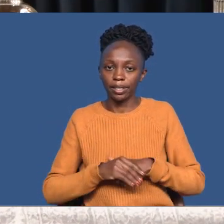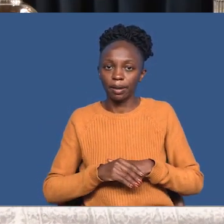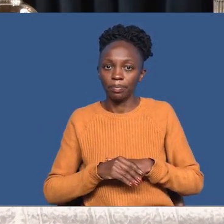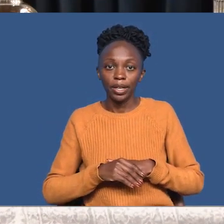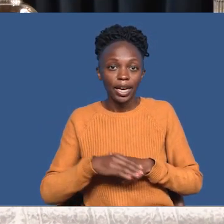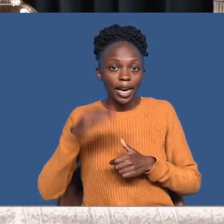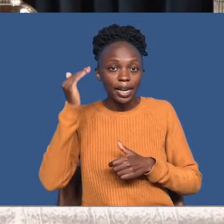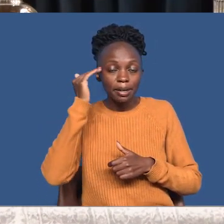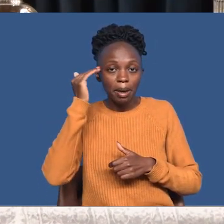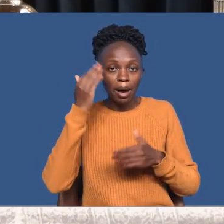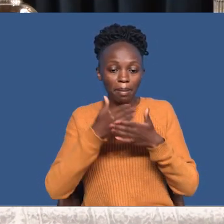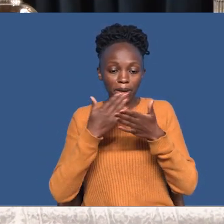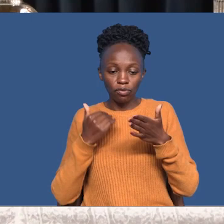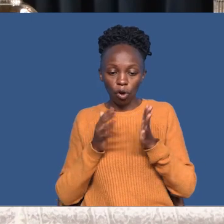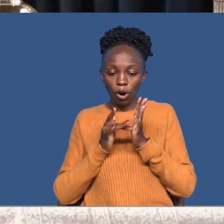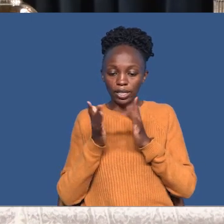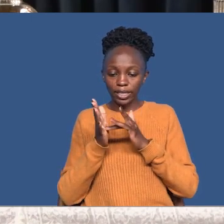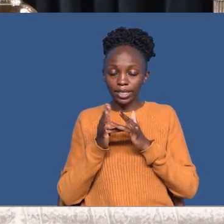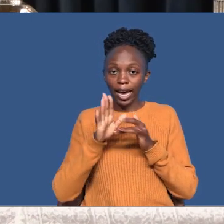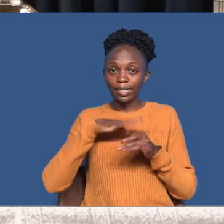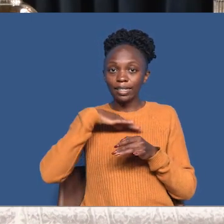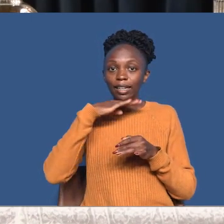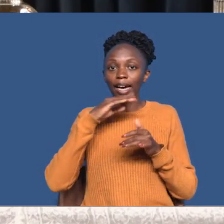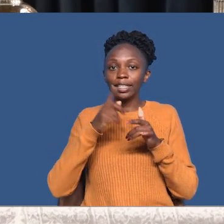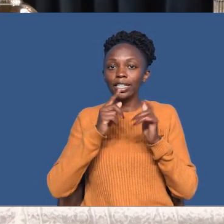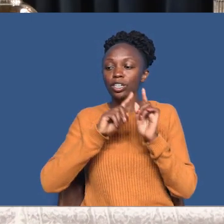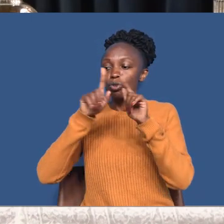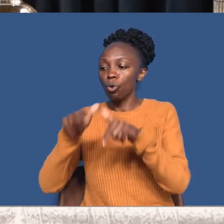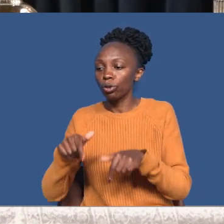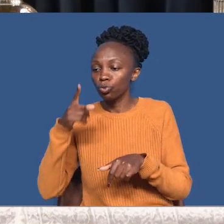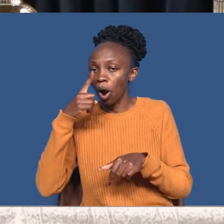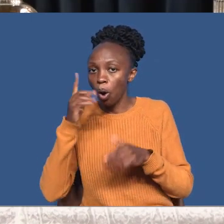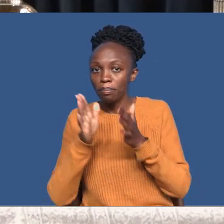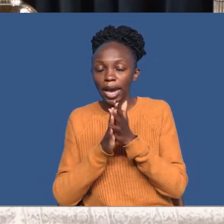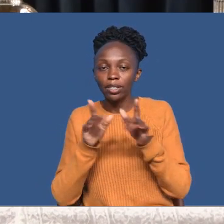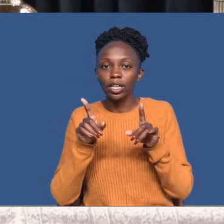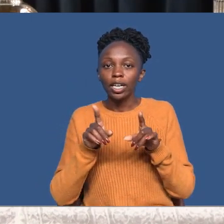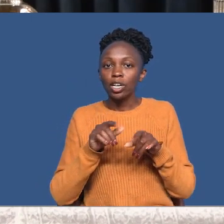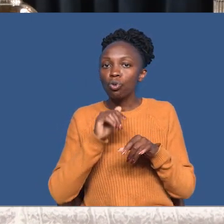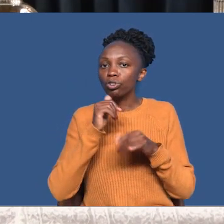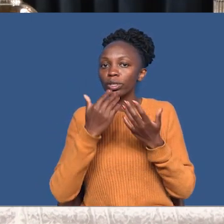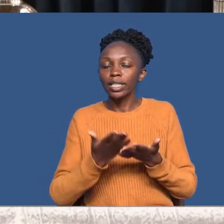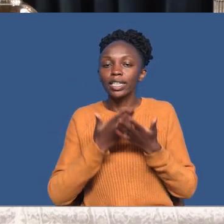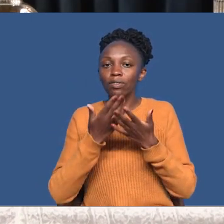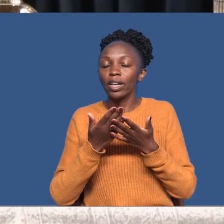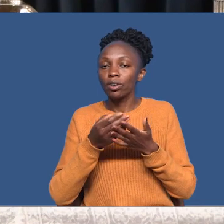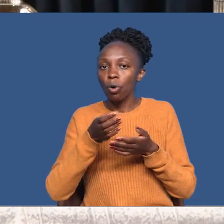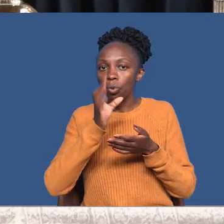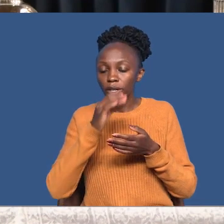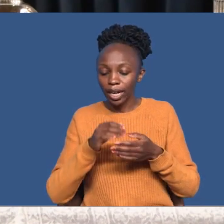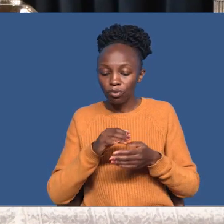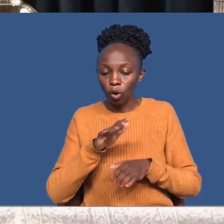remember just before the death of Jesus Christ, he goes into a home and he wasn't given water to wash his